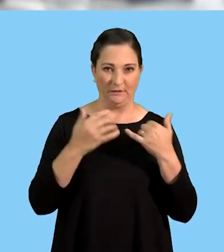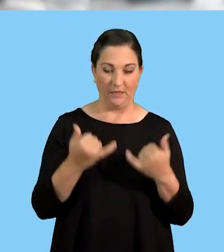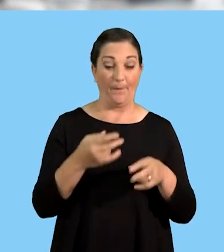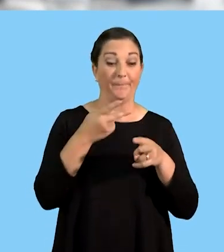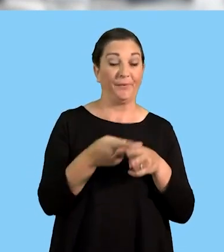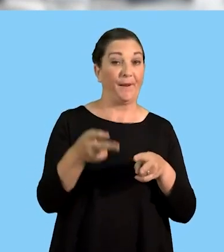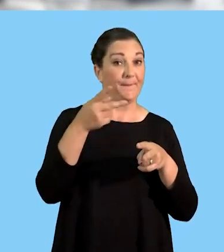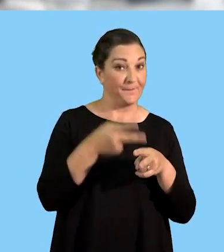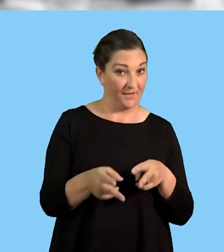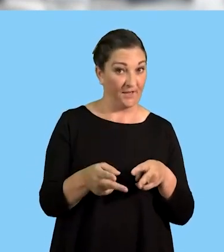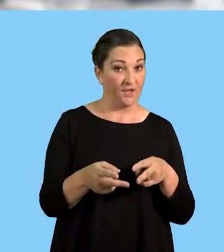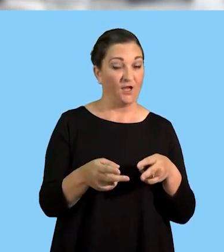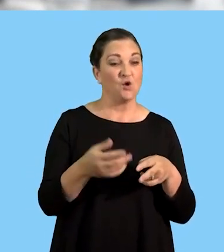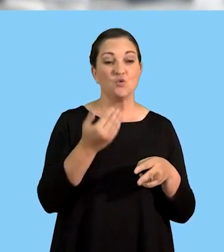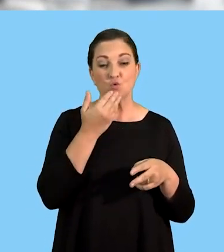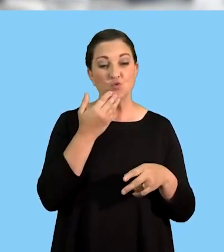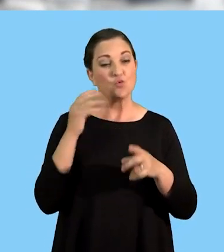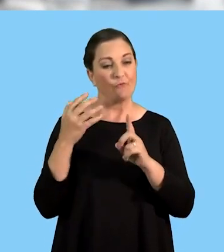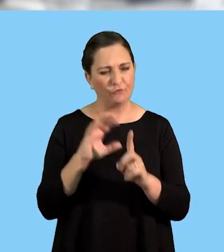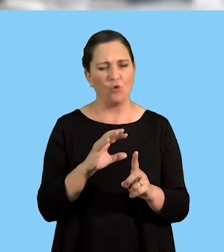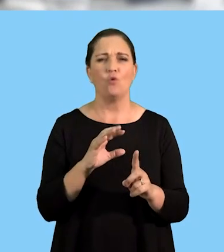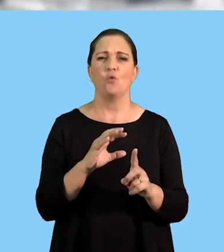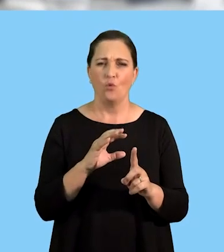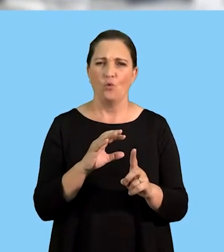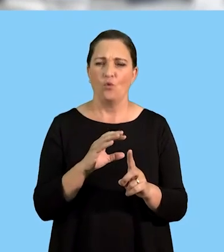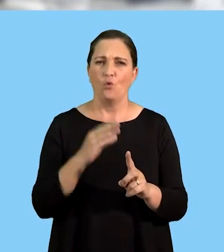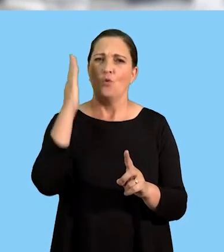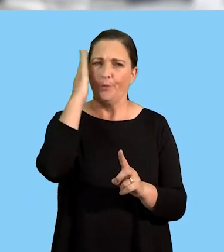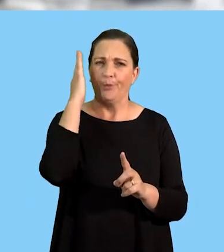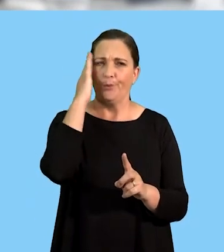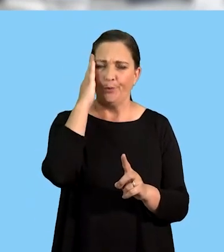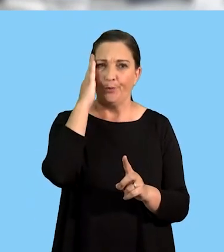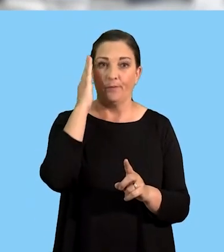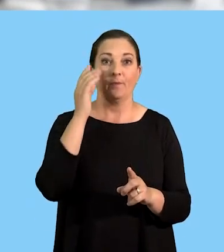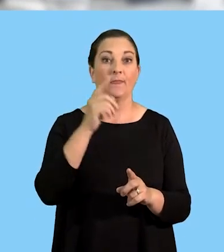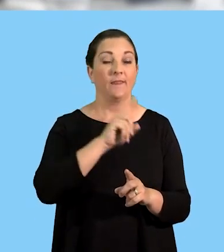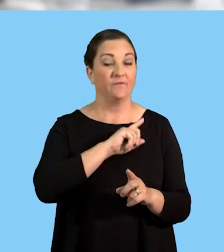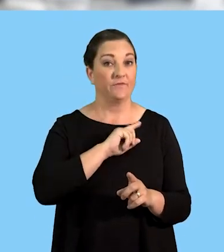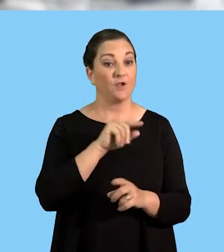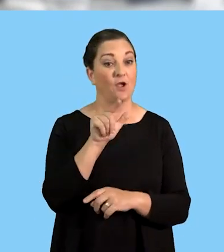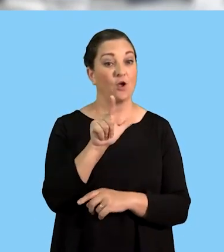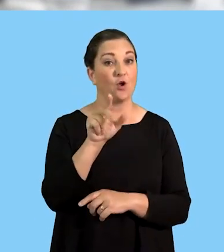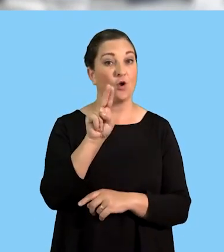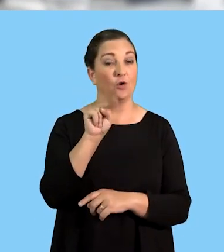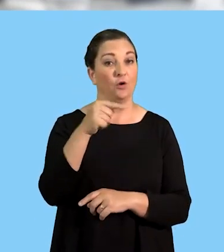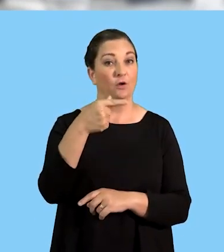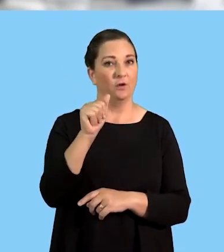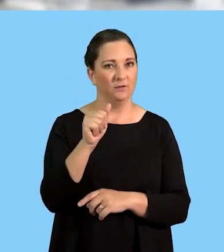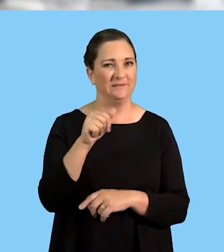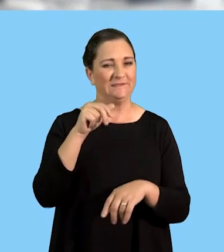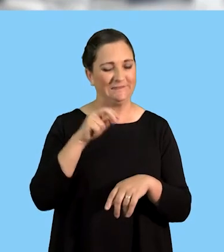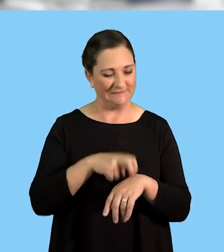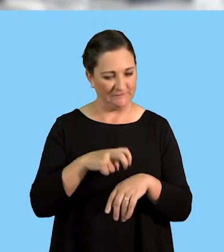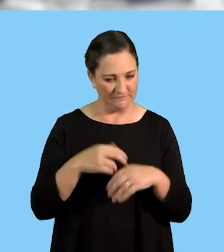by preparing the followers so that they know. So the key here is that Lunga has to start